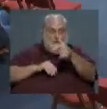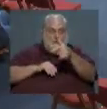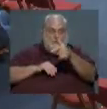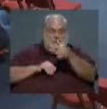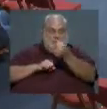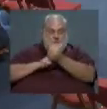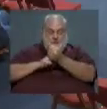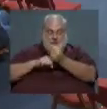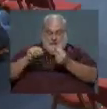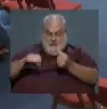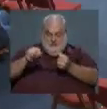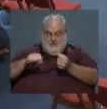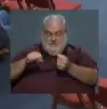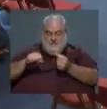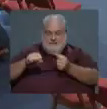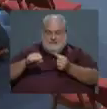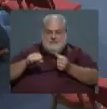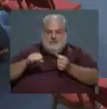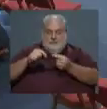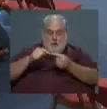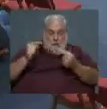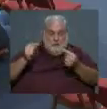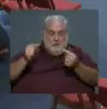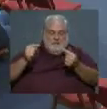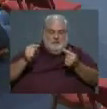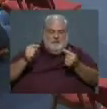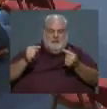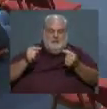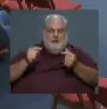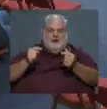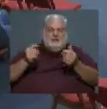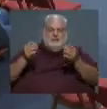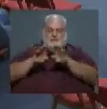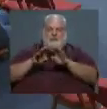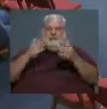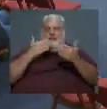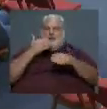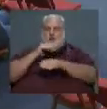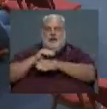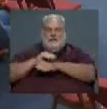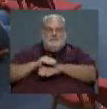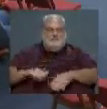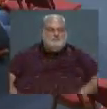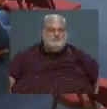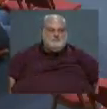All in favor indicate by saying aye. Aye. Opposed, say nay. We're in adjournment. Thank you.